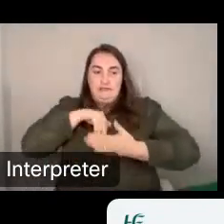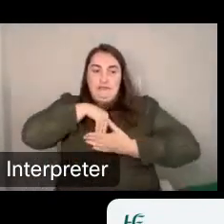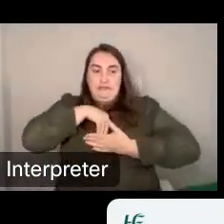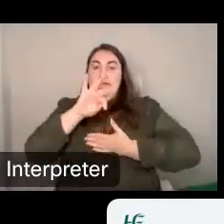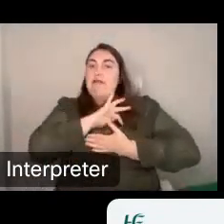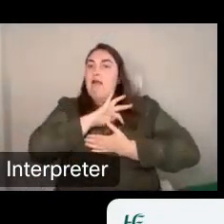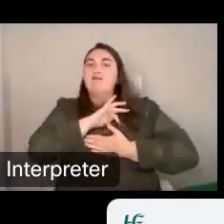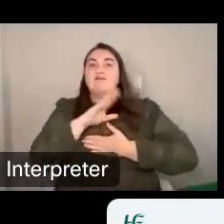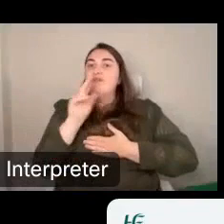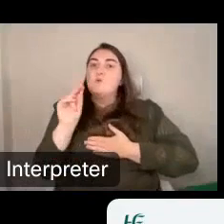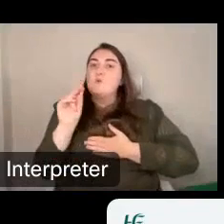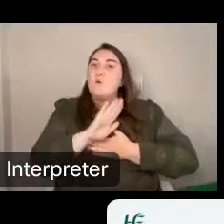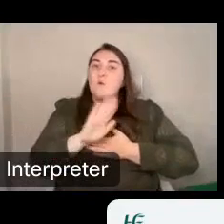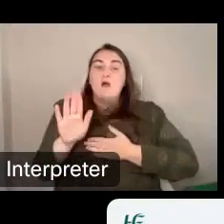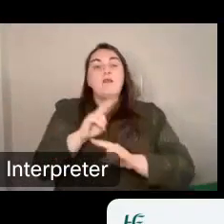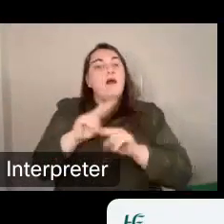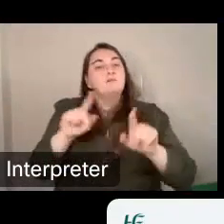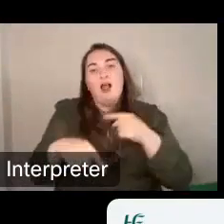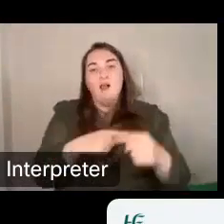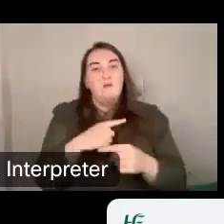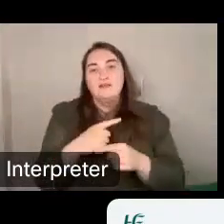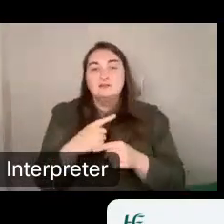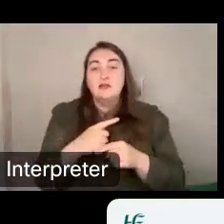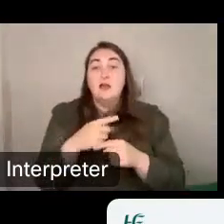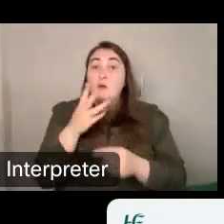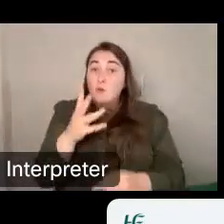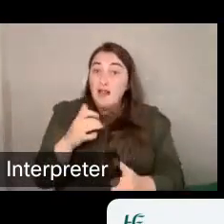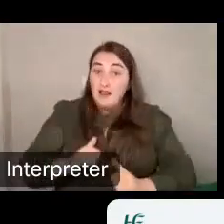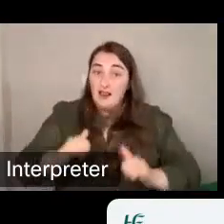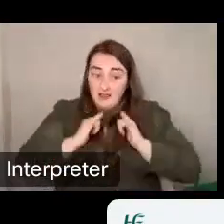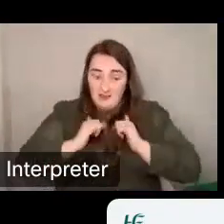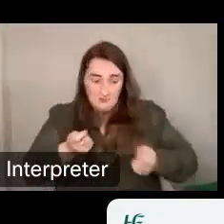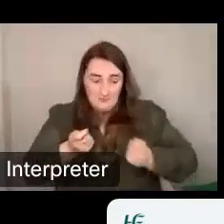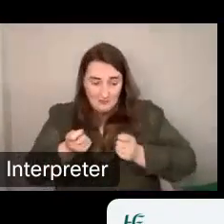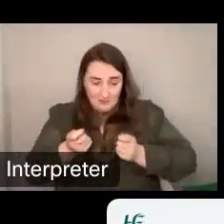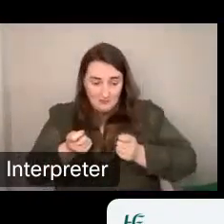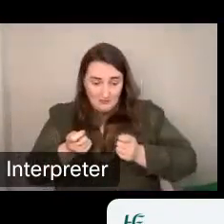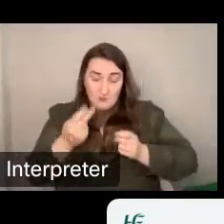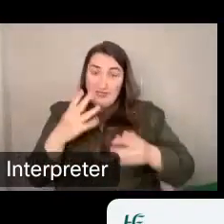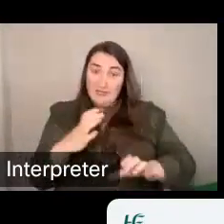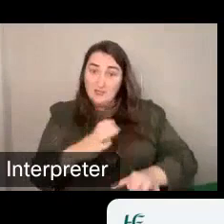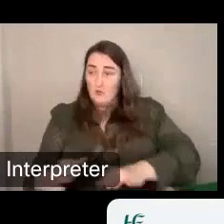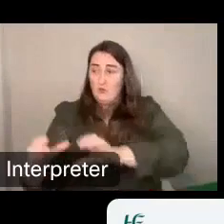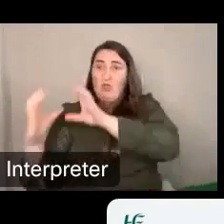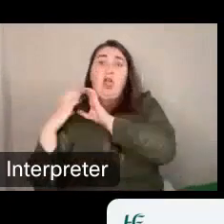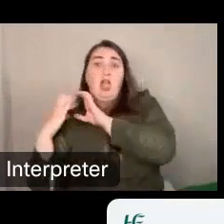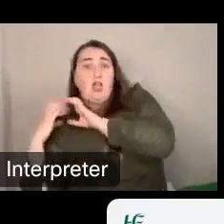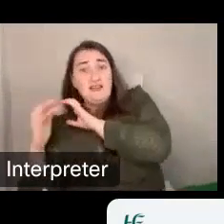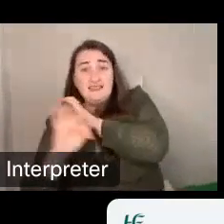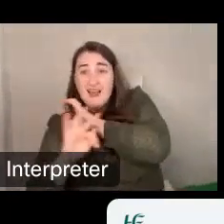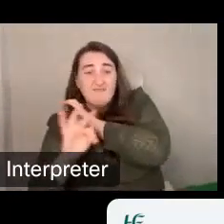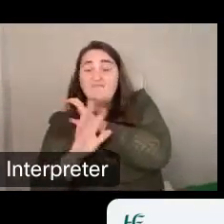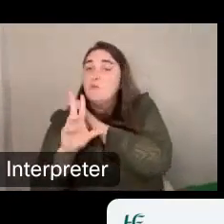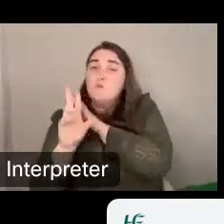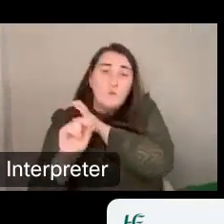that to people. Not always, you know, will I be able to manage? The question is, do you need to carry that all on your own? answer is no, you don't. So please